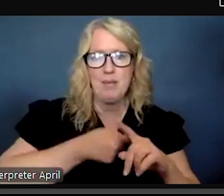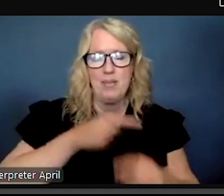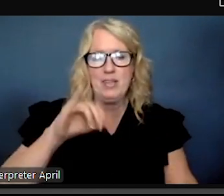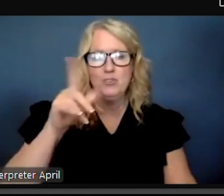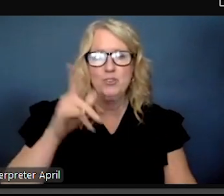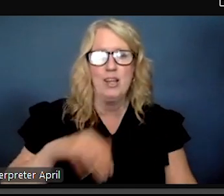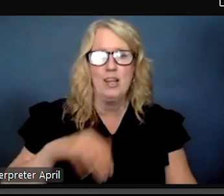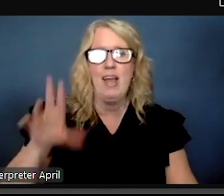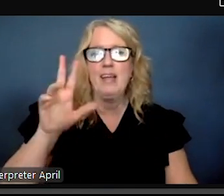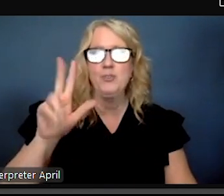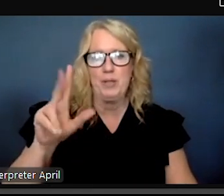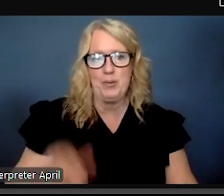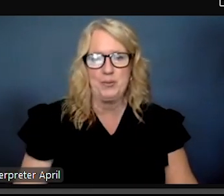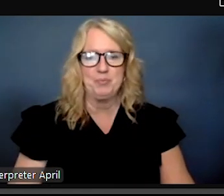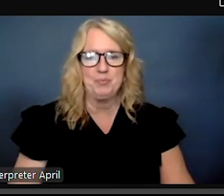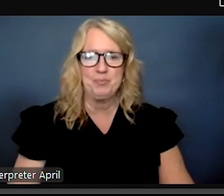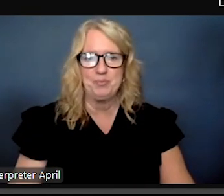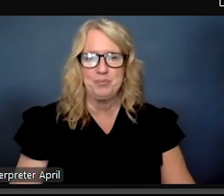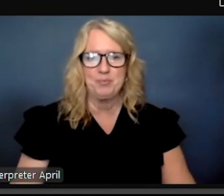July 23rd.